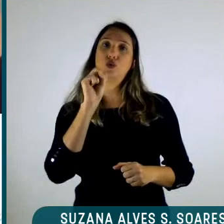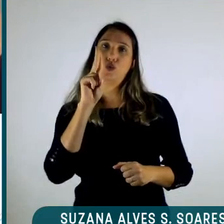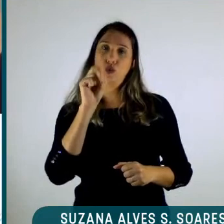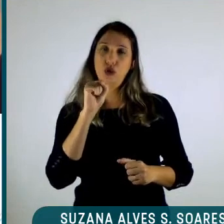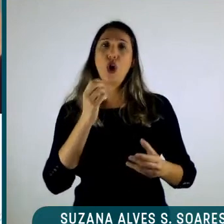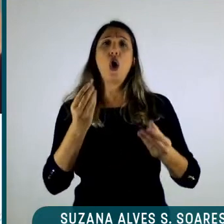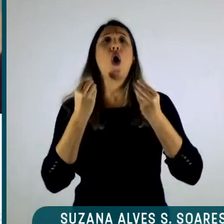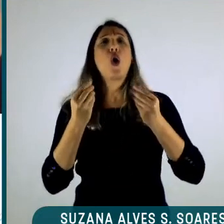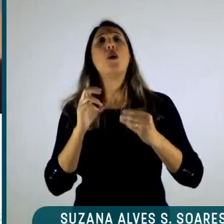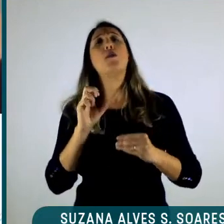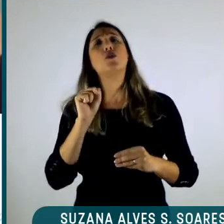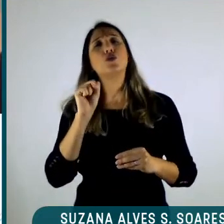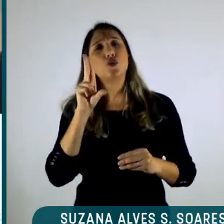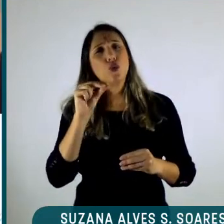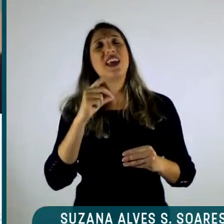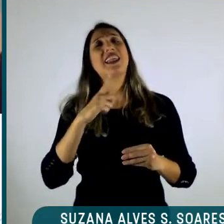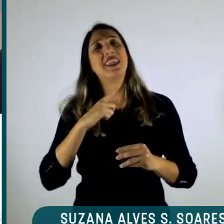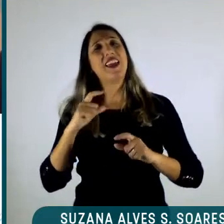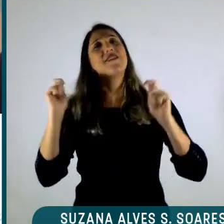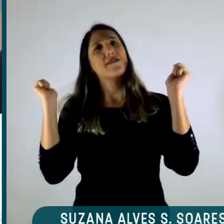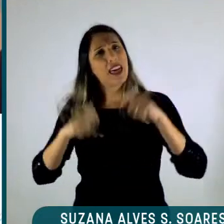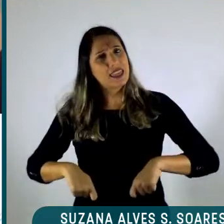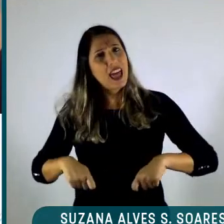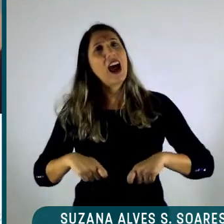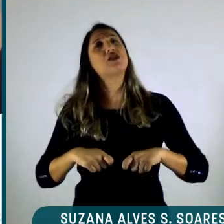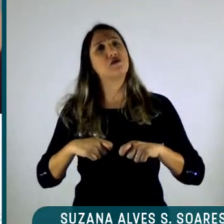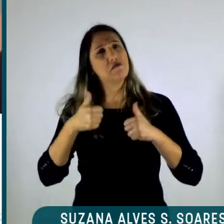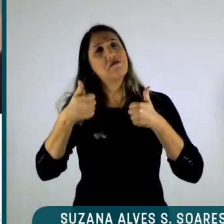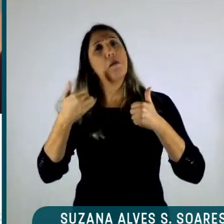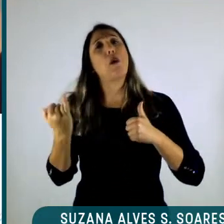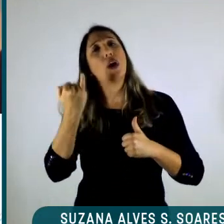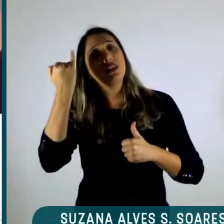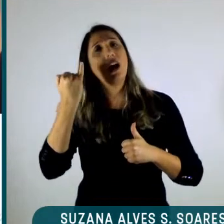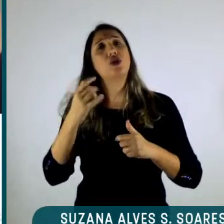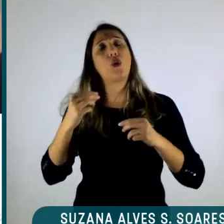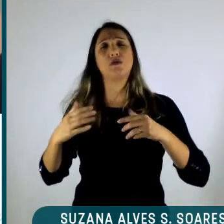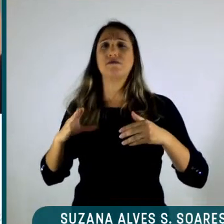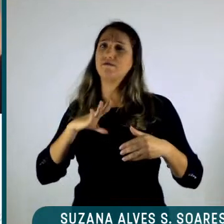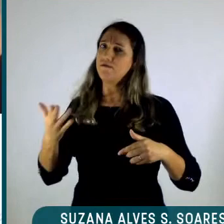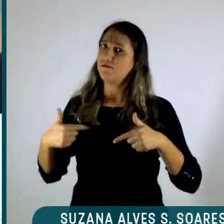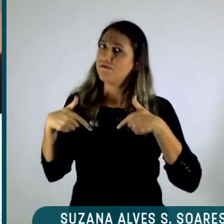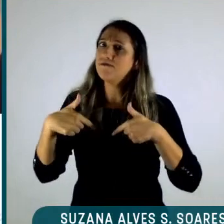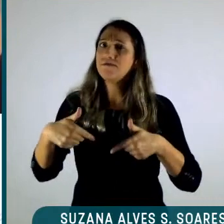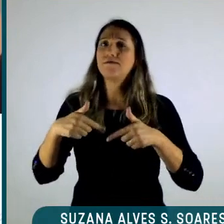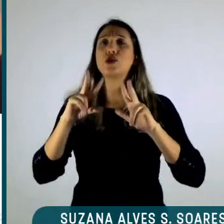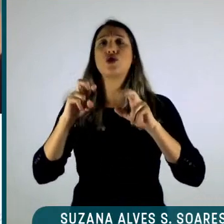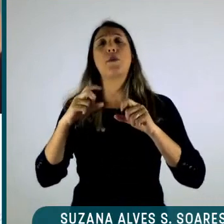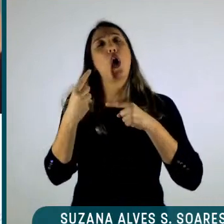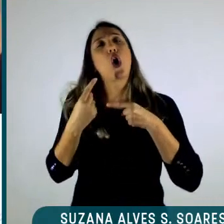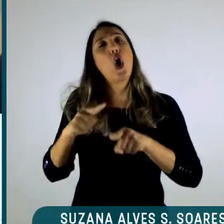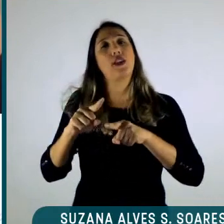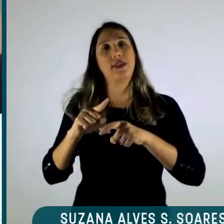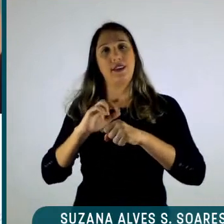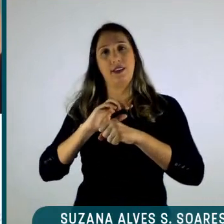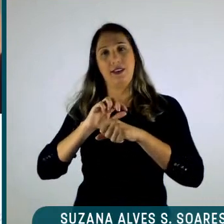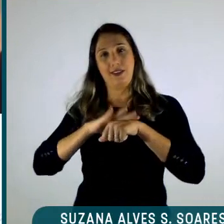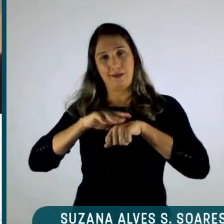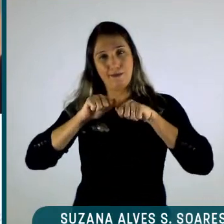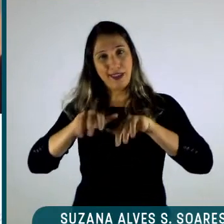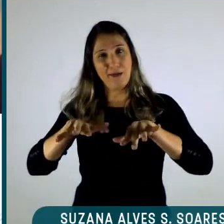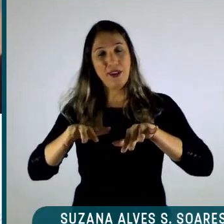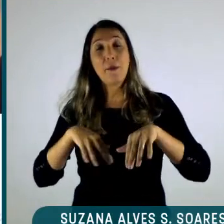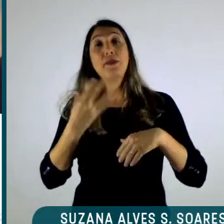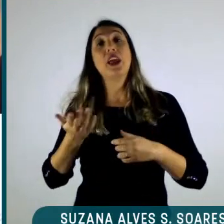talk about the importance of the SUS, as you too said, the advantages it gives to people